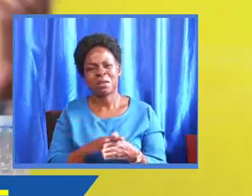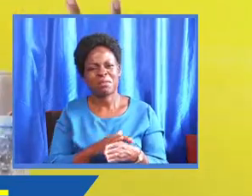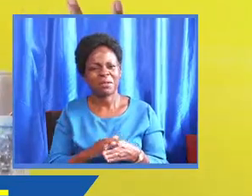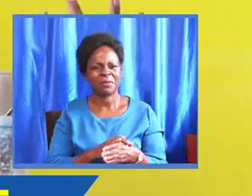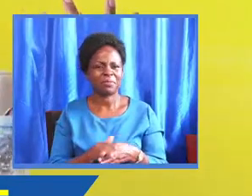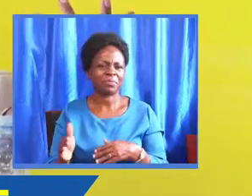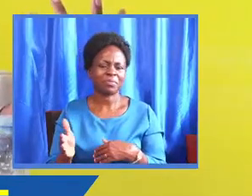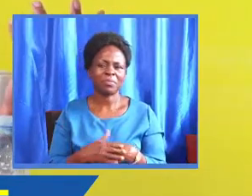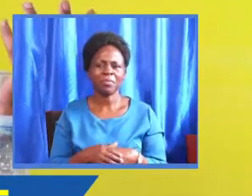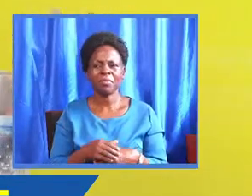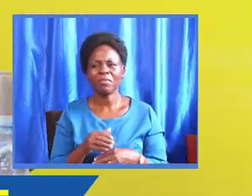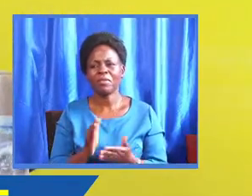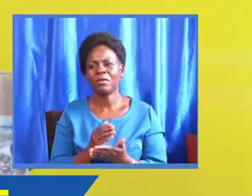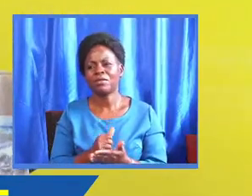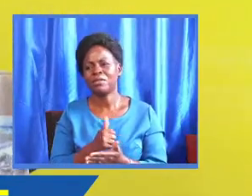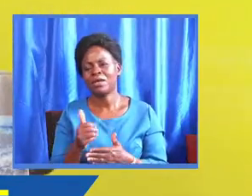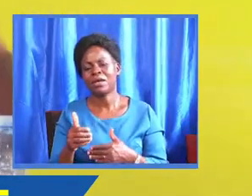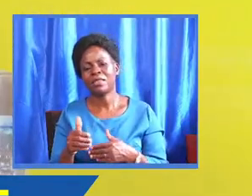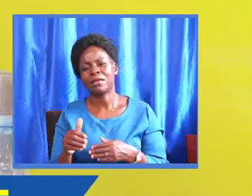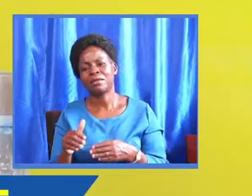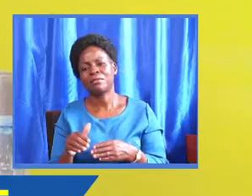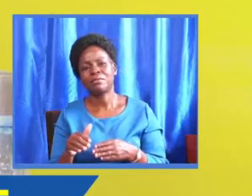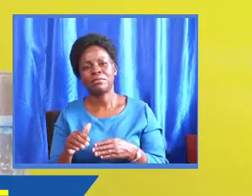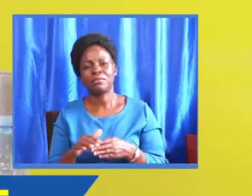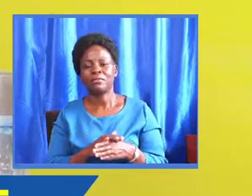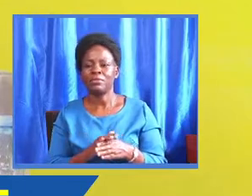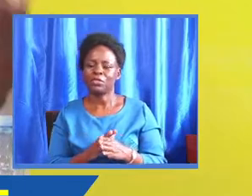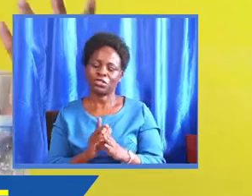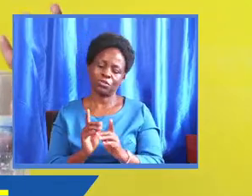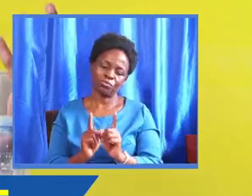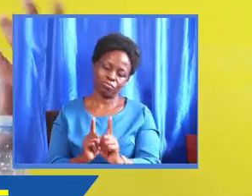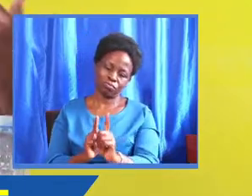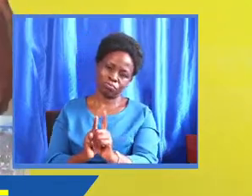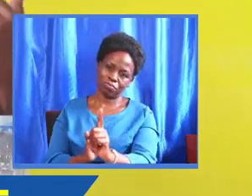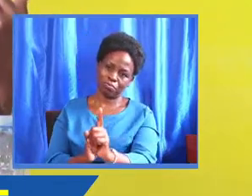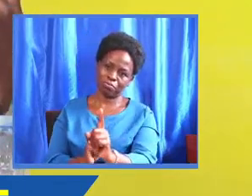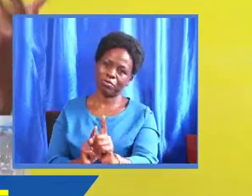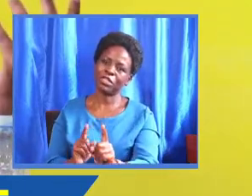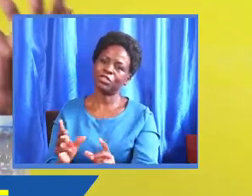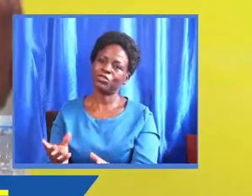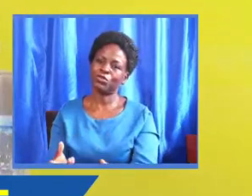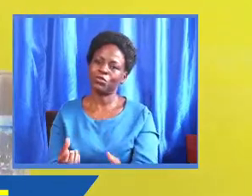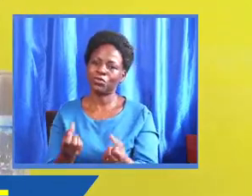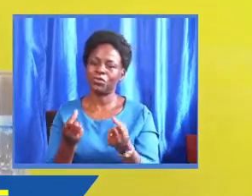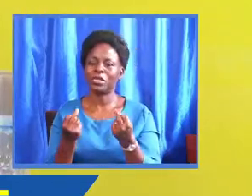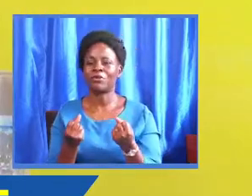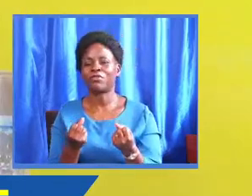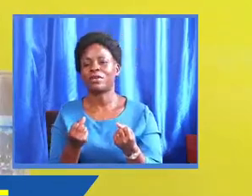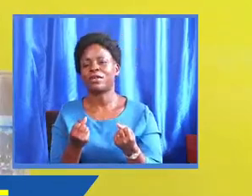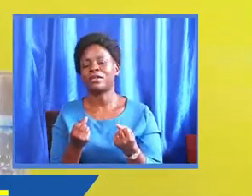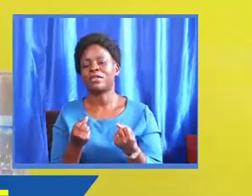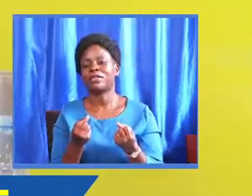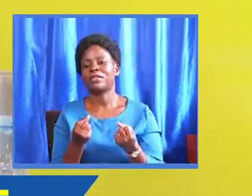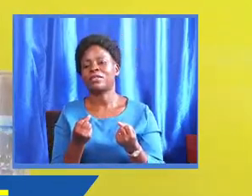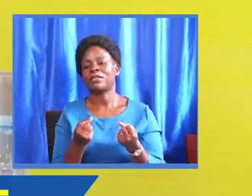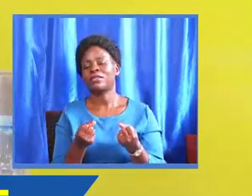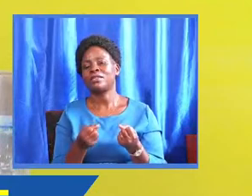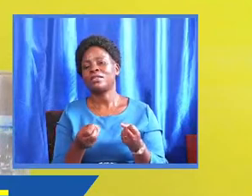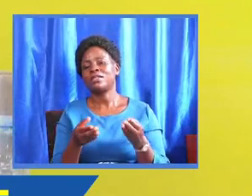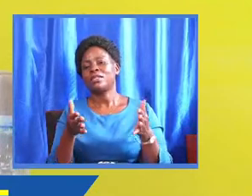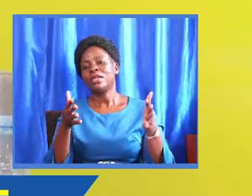because other businesses are queuing to take over. Carrefour is just as big, you know, as ShopRite,